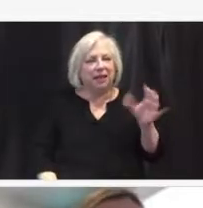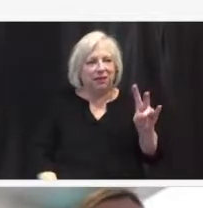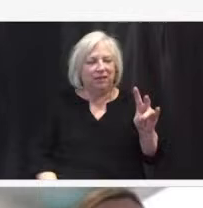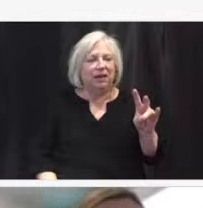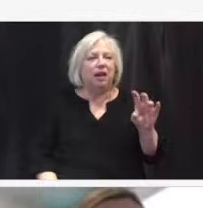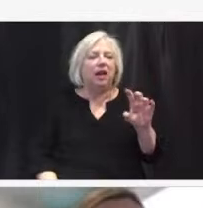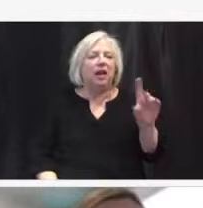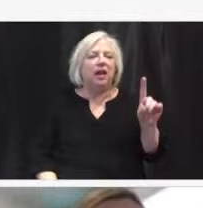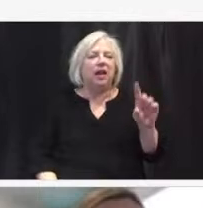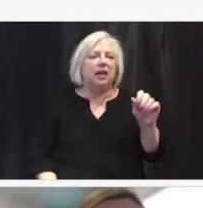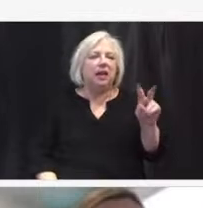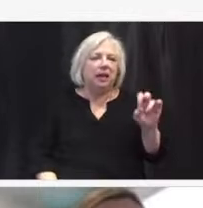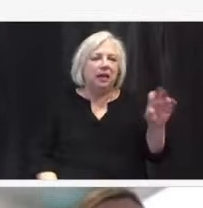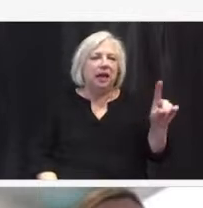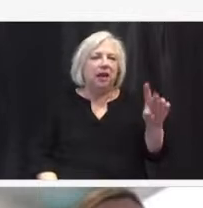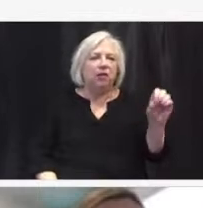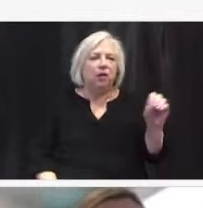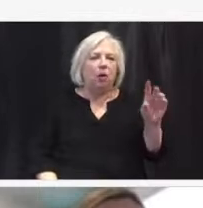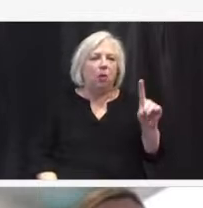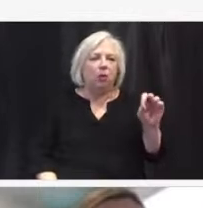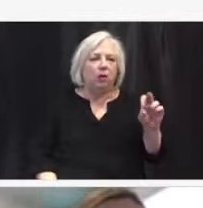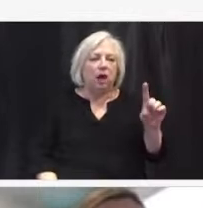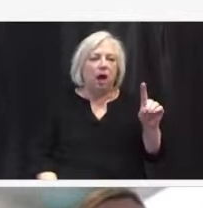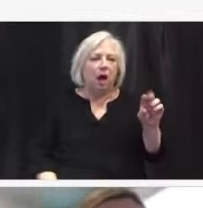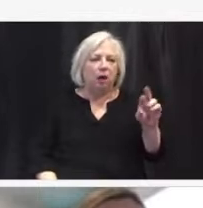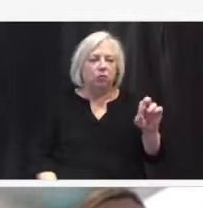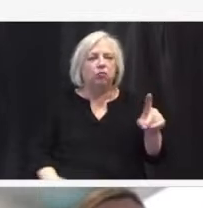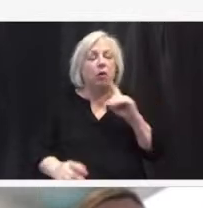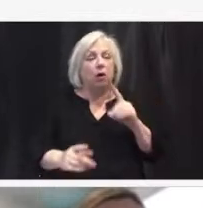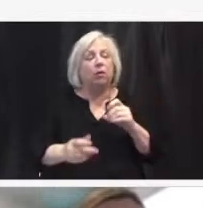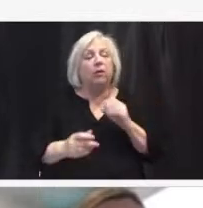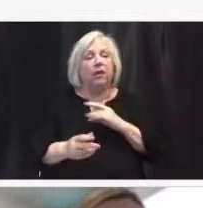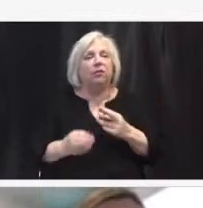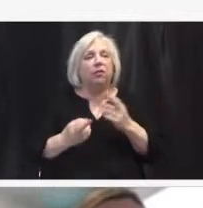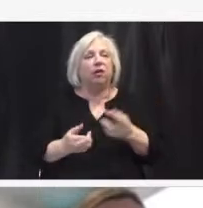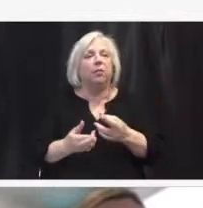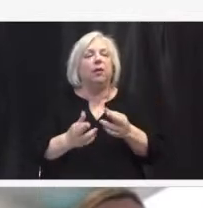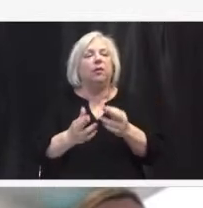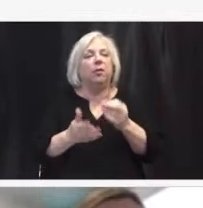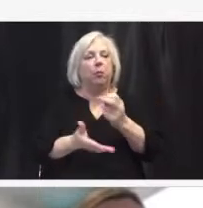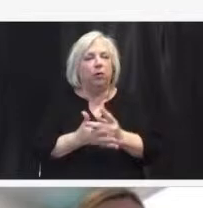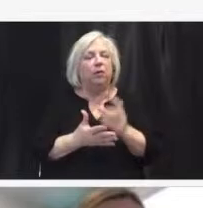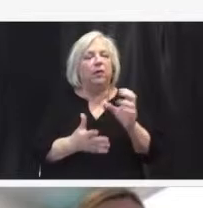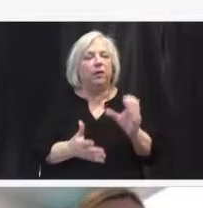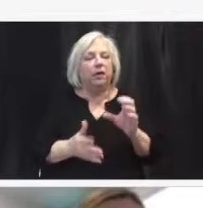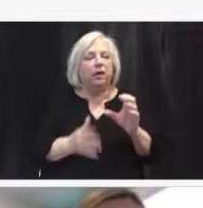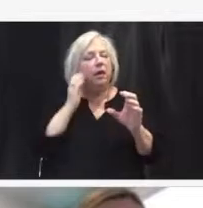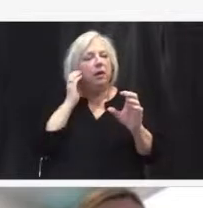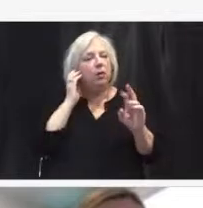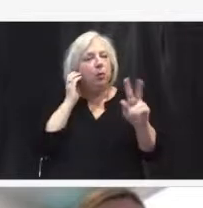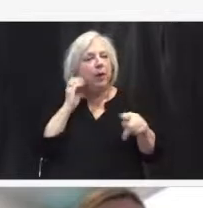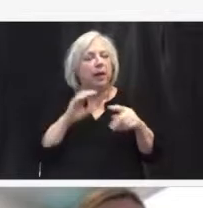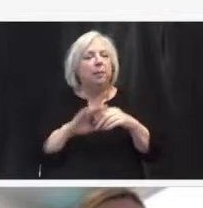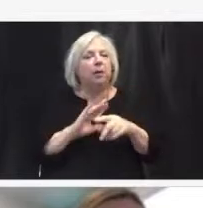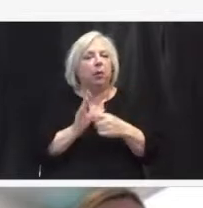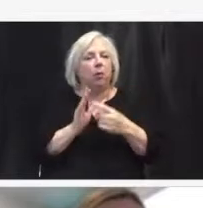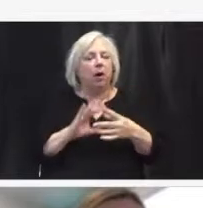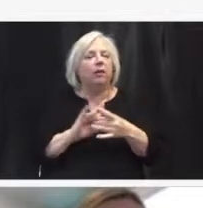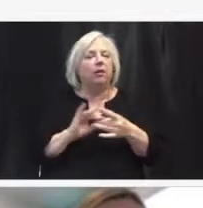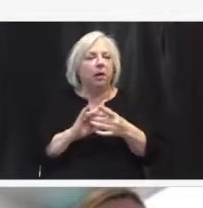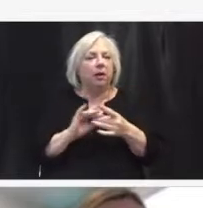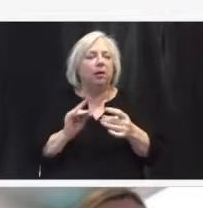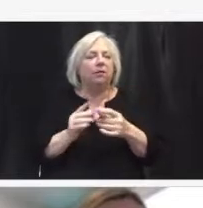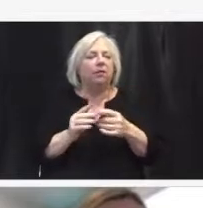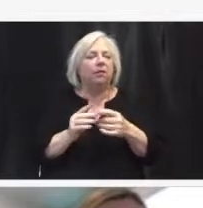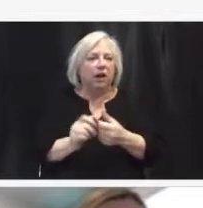recommends approval of the requested SUP, subject to compliance with the comments and conditions in paragraph E and the staff analysis